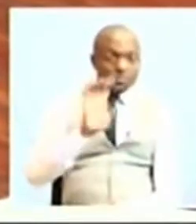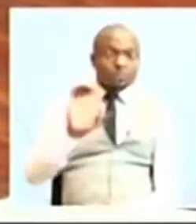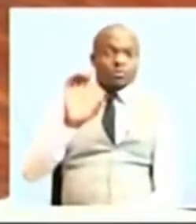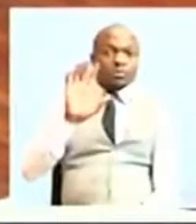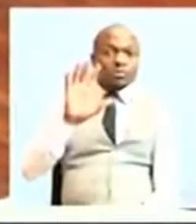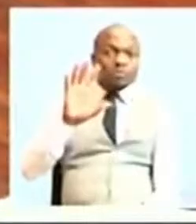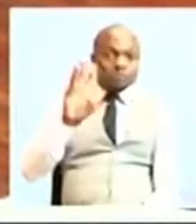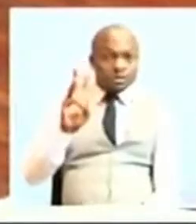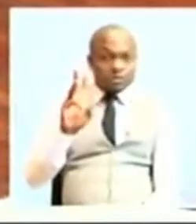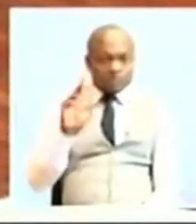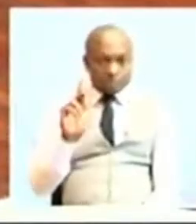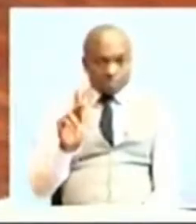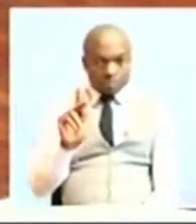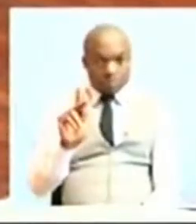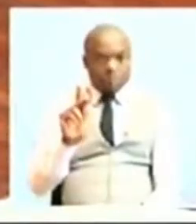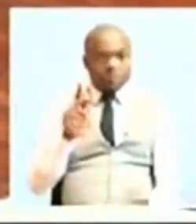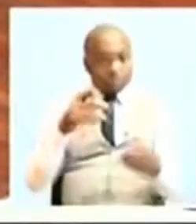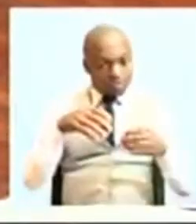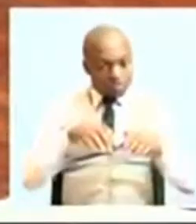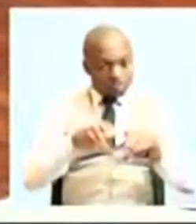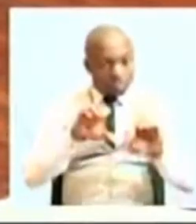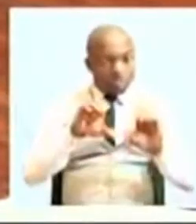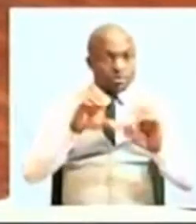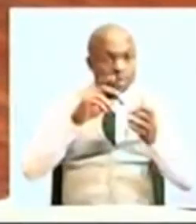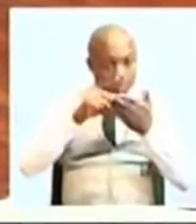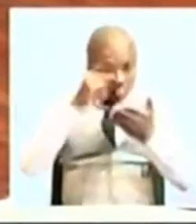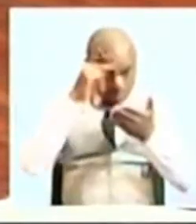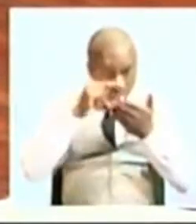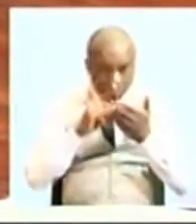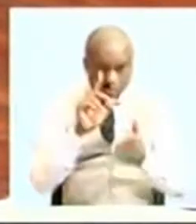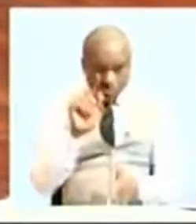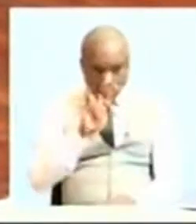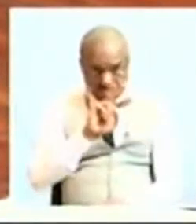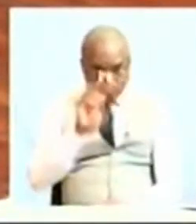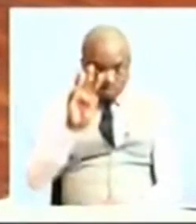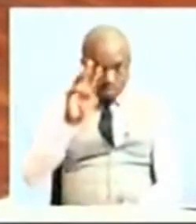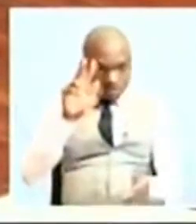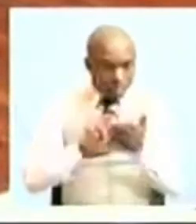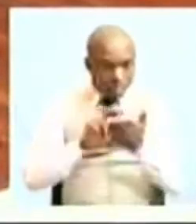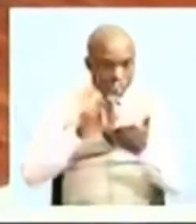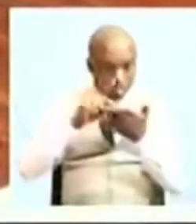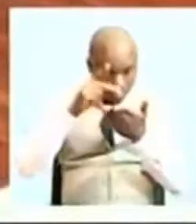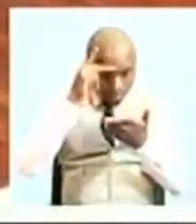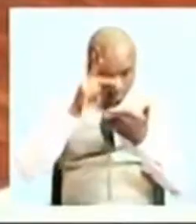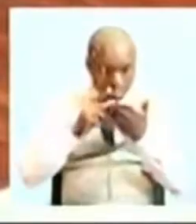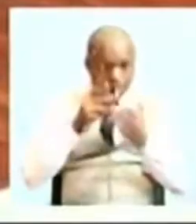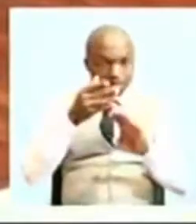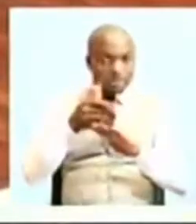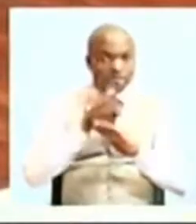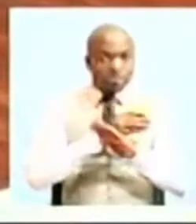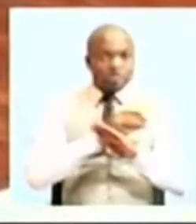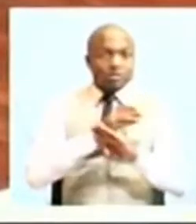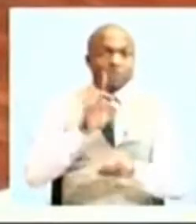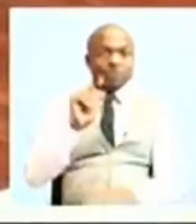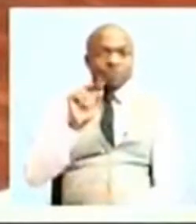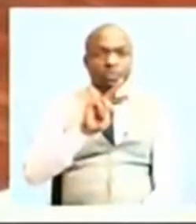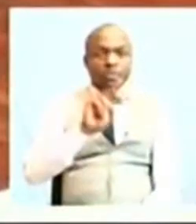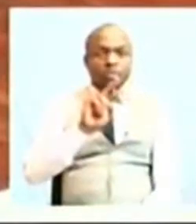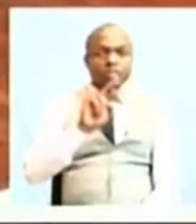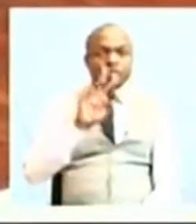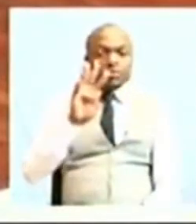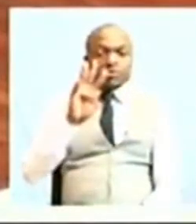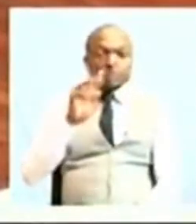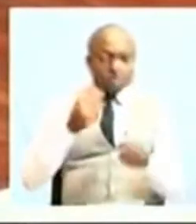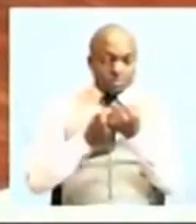726,856 kwacha on the continuing learners and the 2024 approved learners prior to the 2024 funding by the